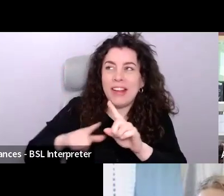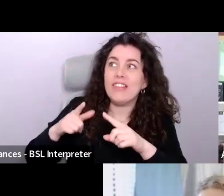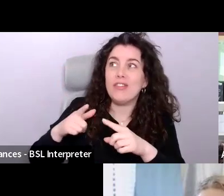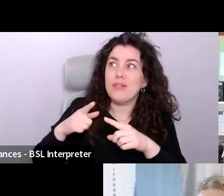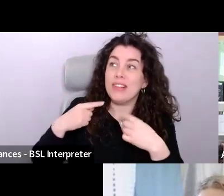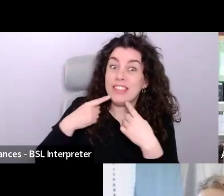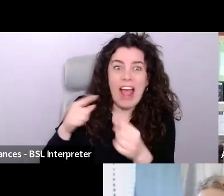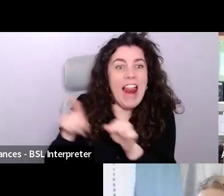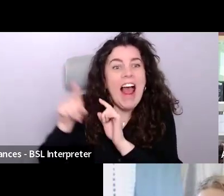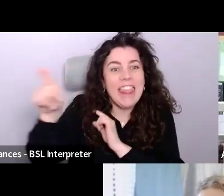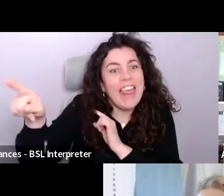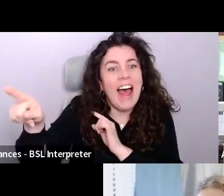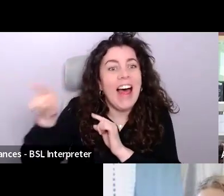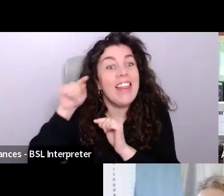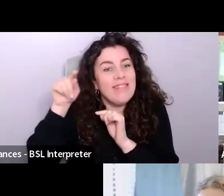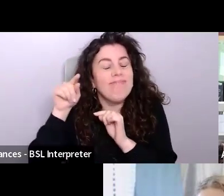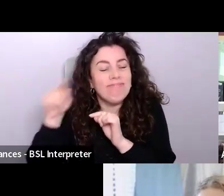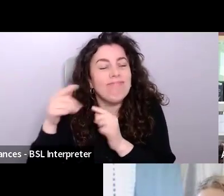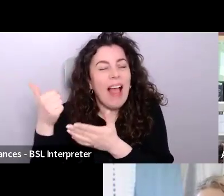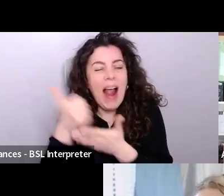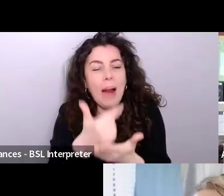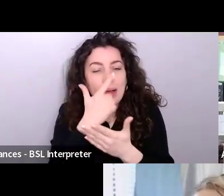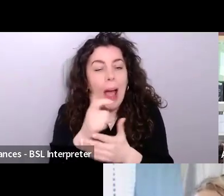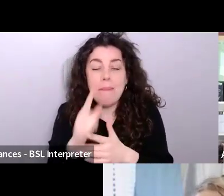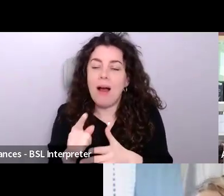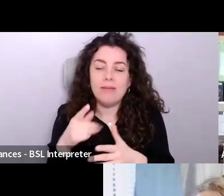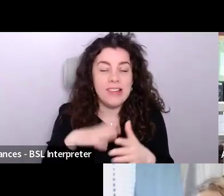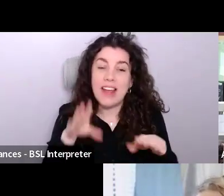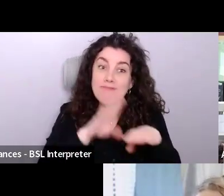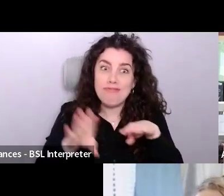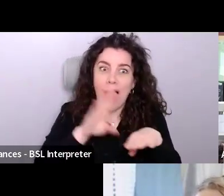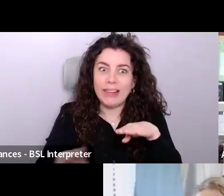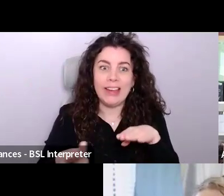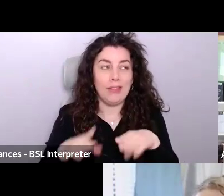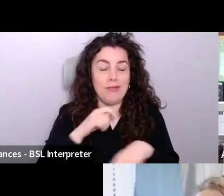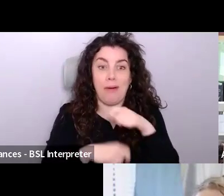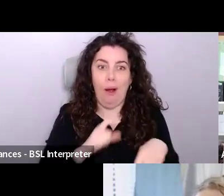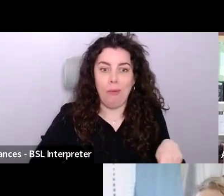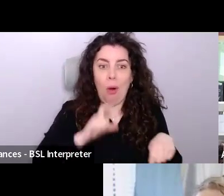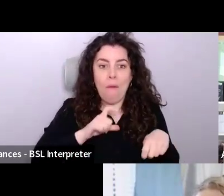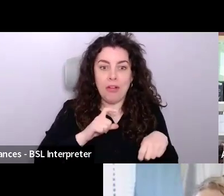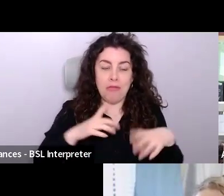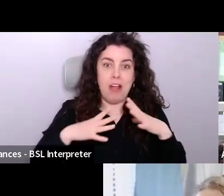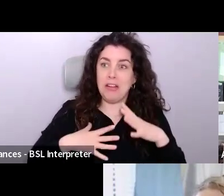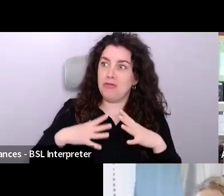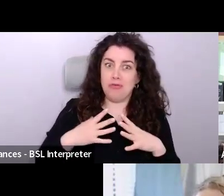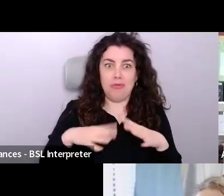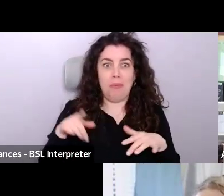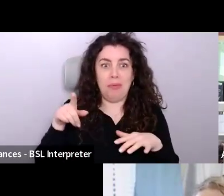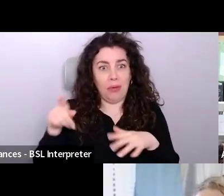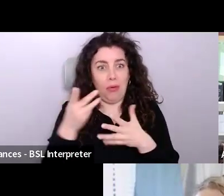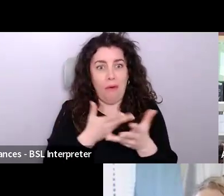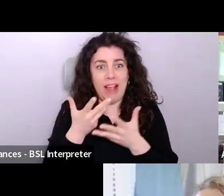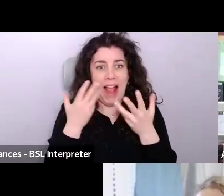I think that really does help, but it does take practice to get confident in those conversations. And of course,